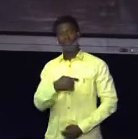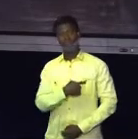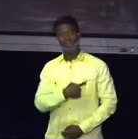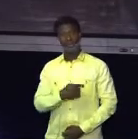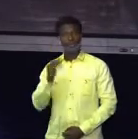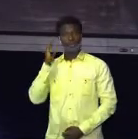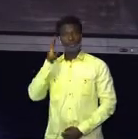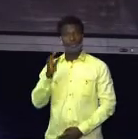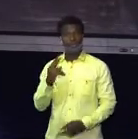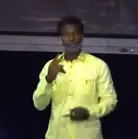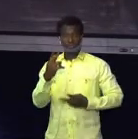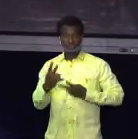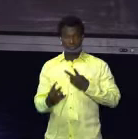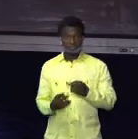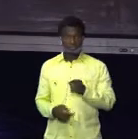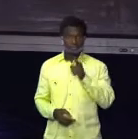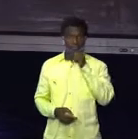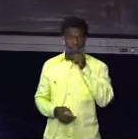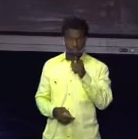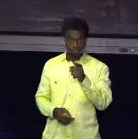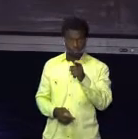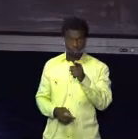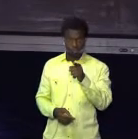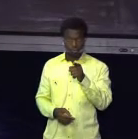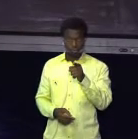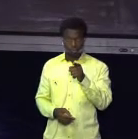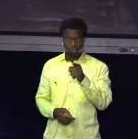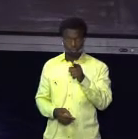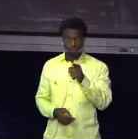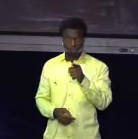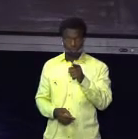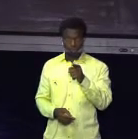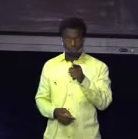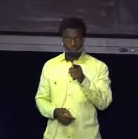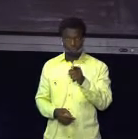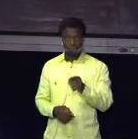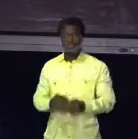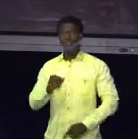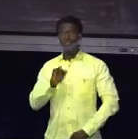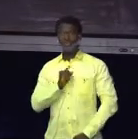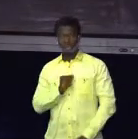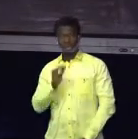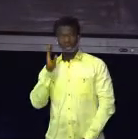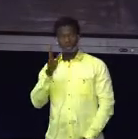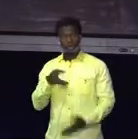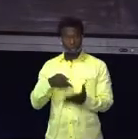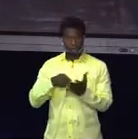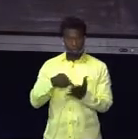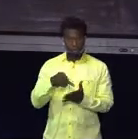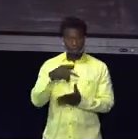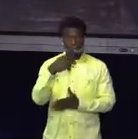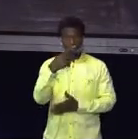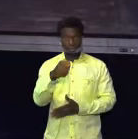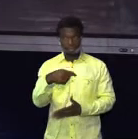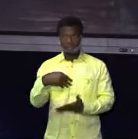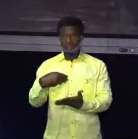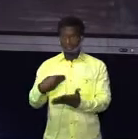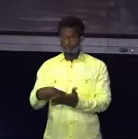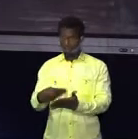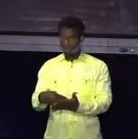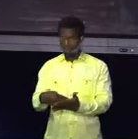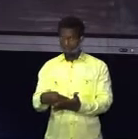We will visit you. We will visit you. I will pay the